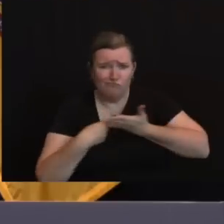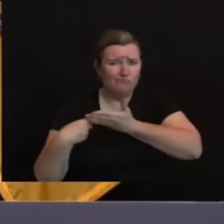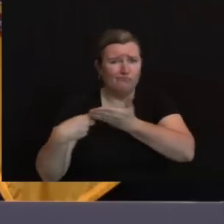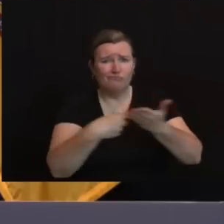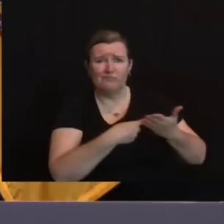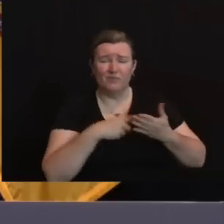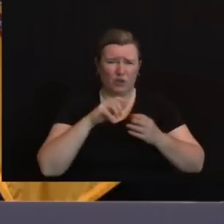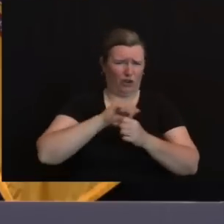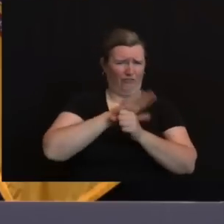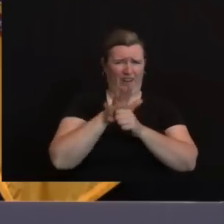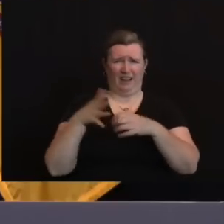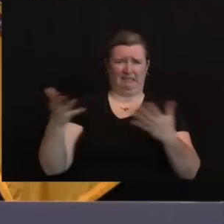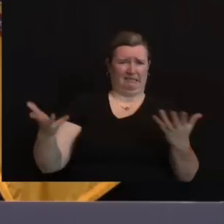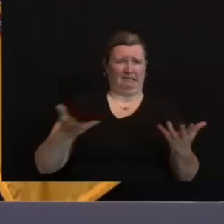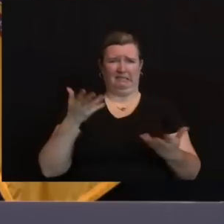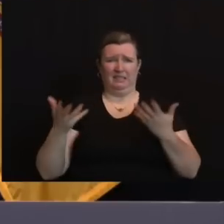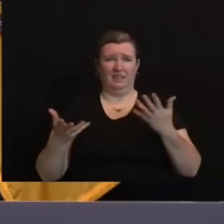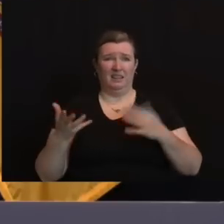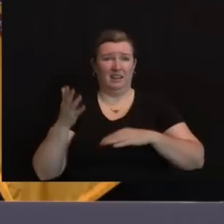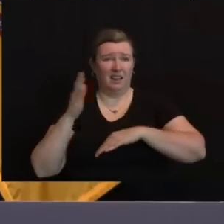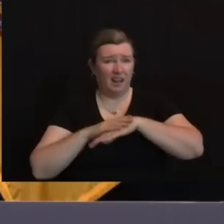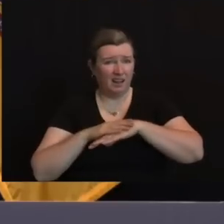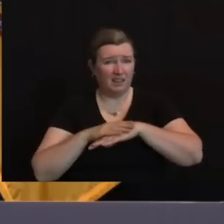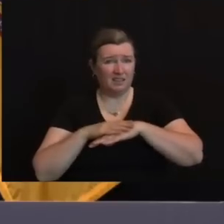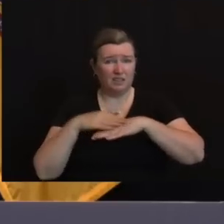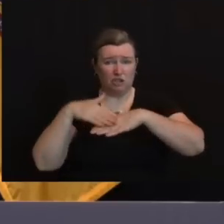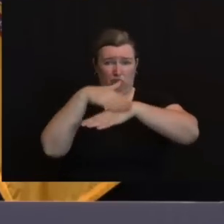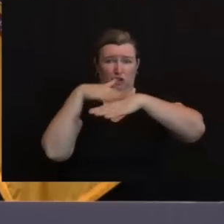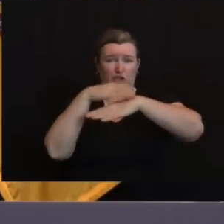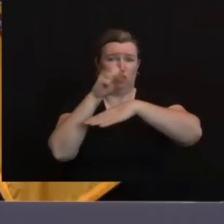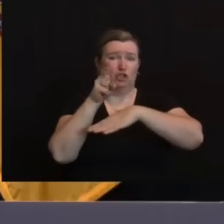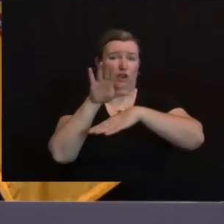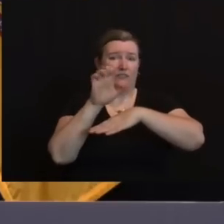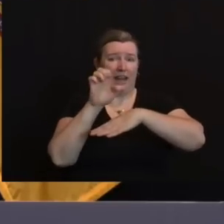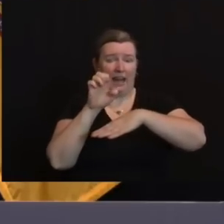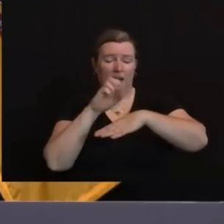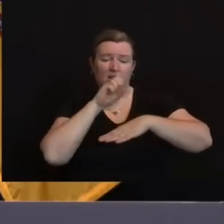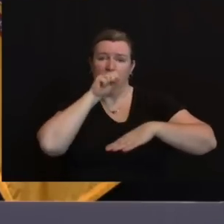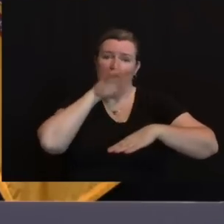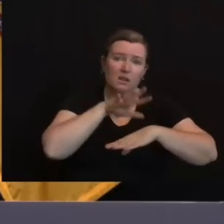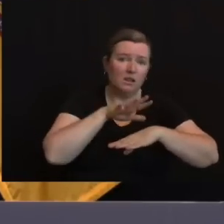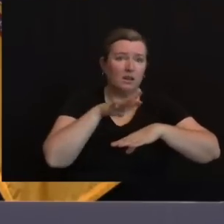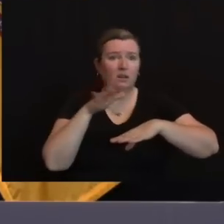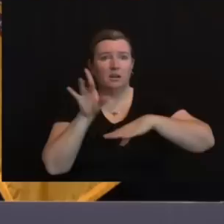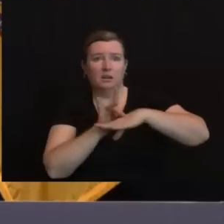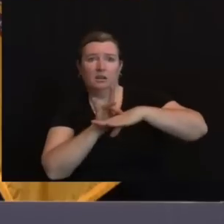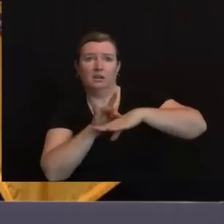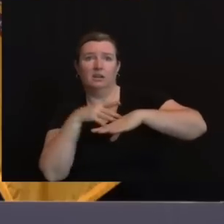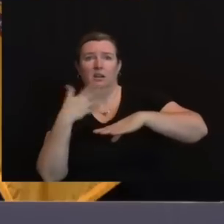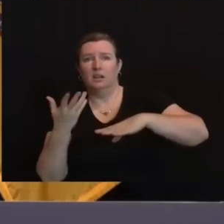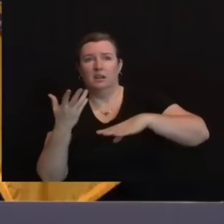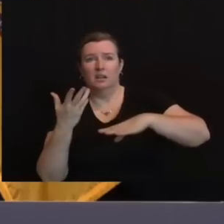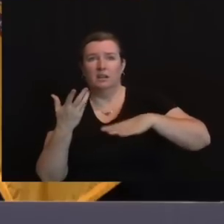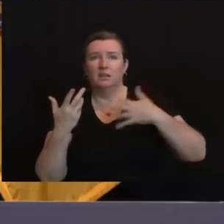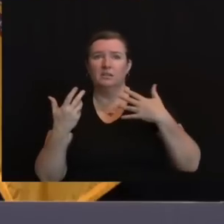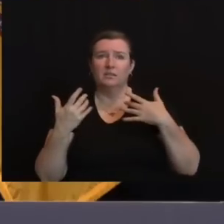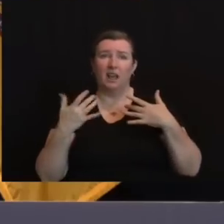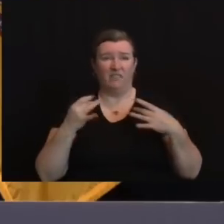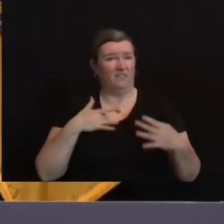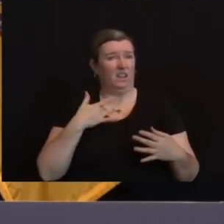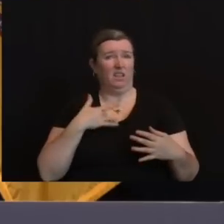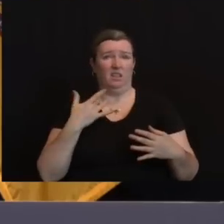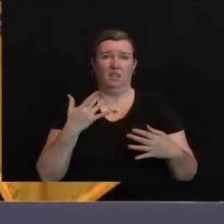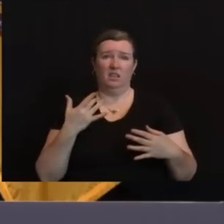coronavirus looks like on surfaces. And I know the folks who are out there, the good news is we wouldn't be doing this if we didn't have confidence that the